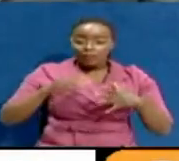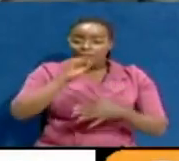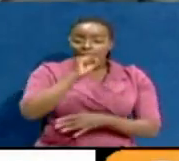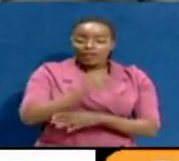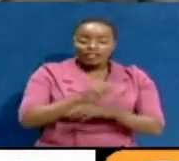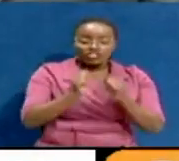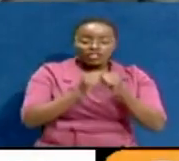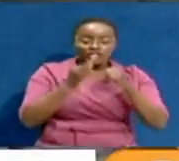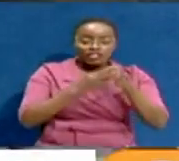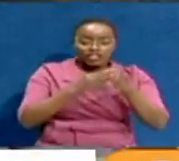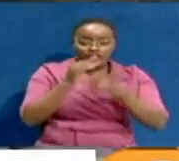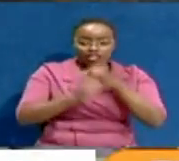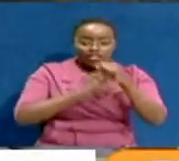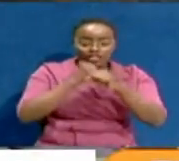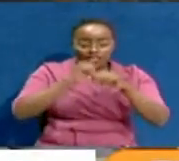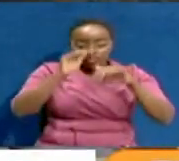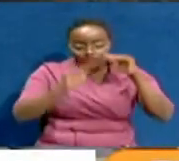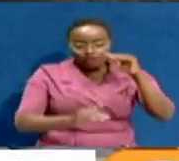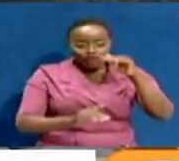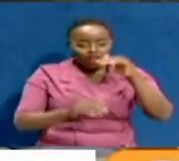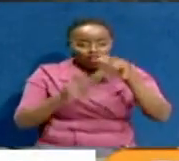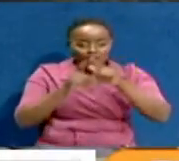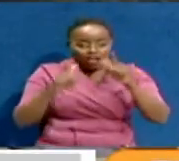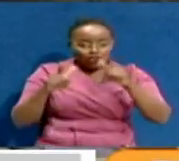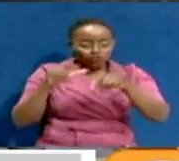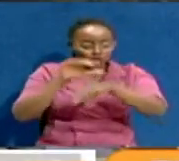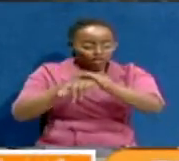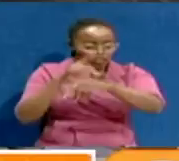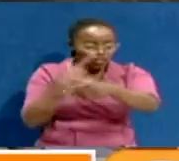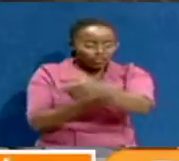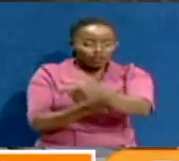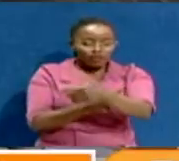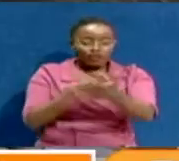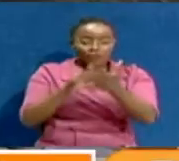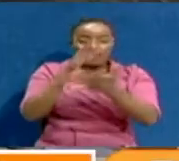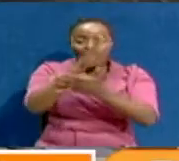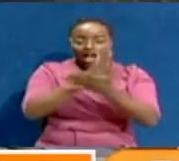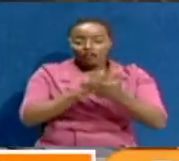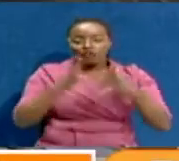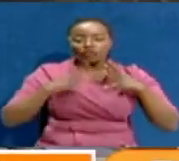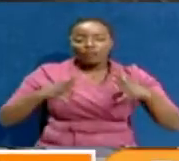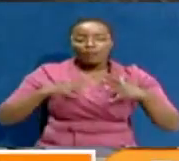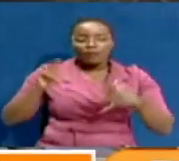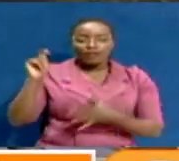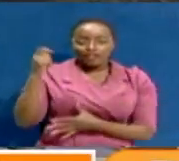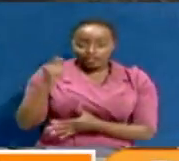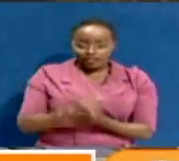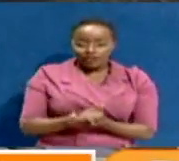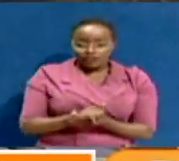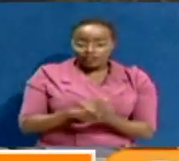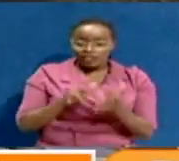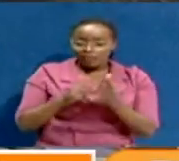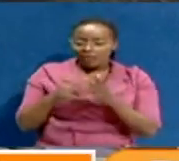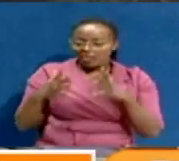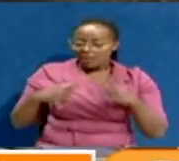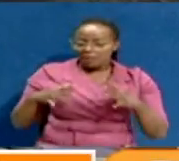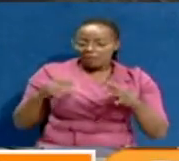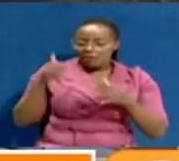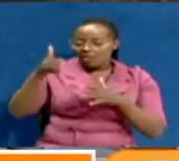under 18 are not eligible for the vaccine. So that's about half our population. So 50% of our